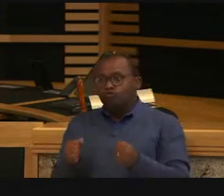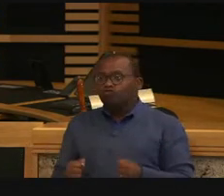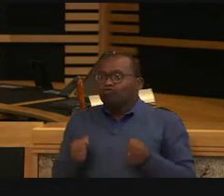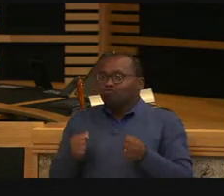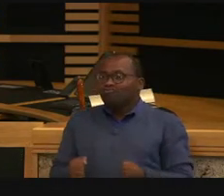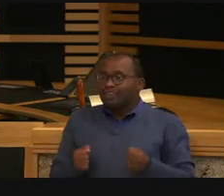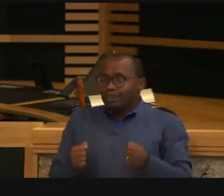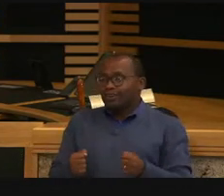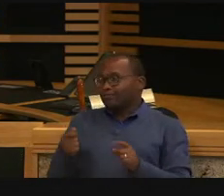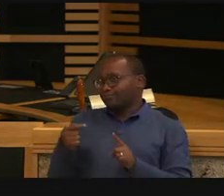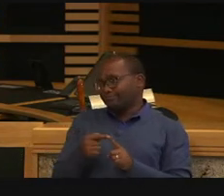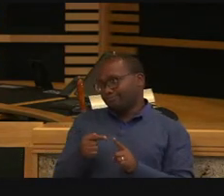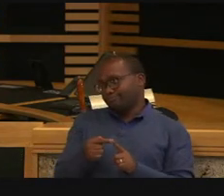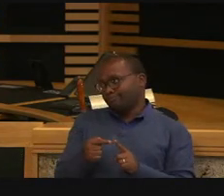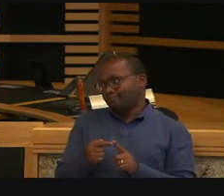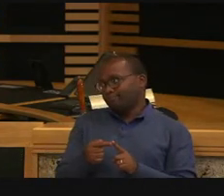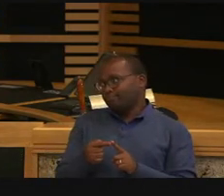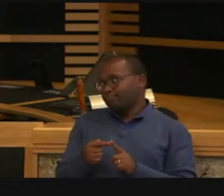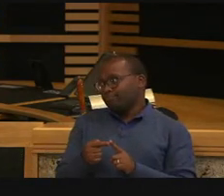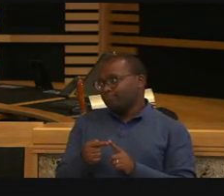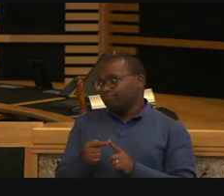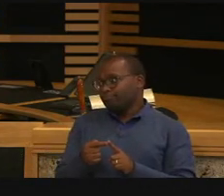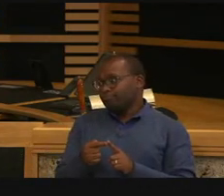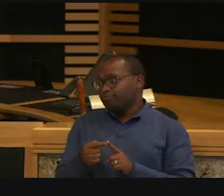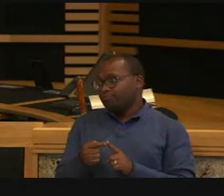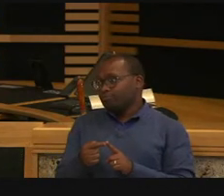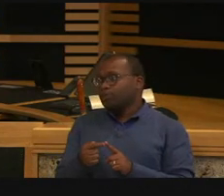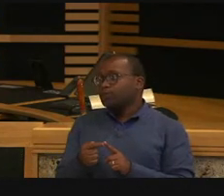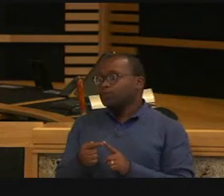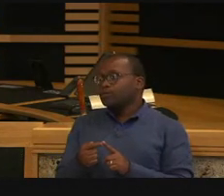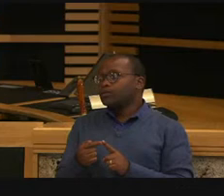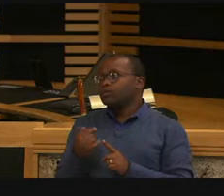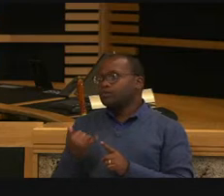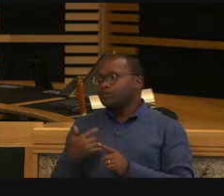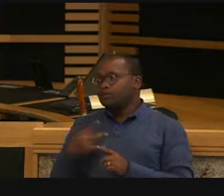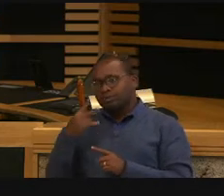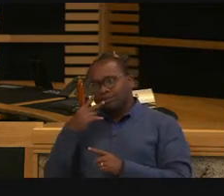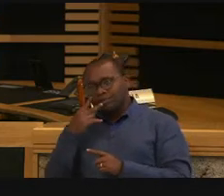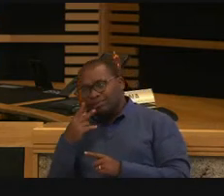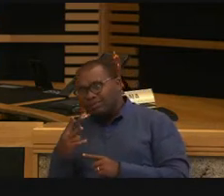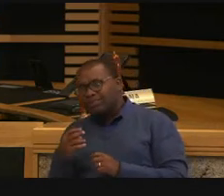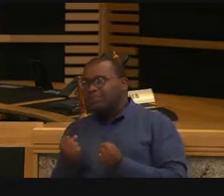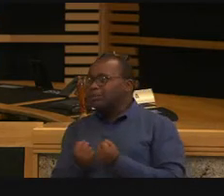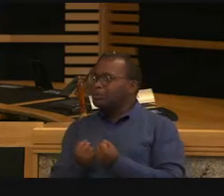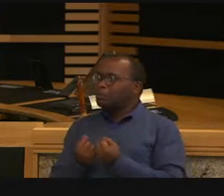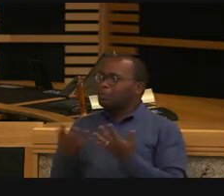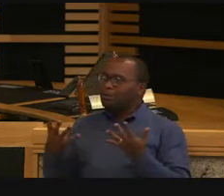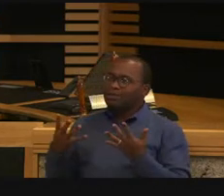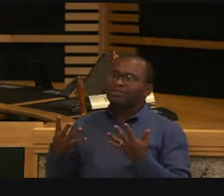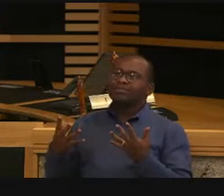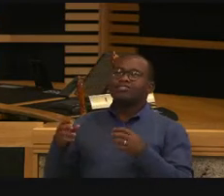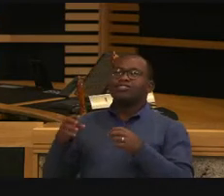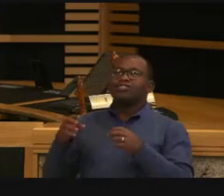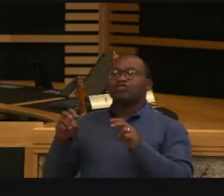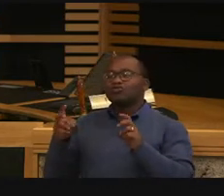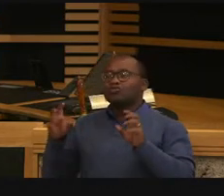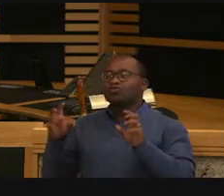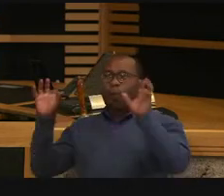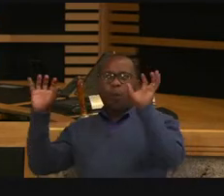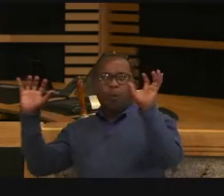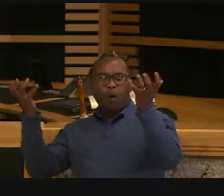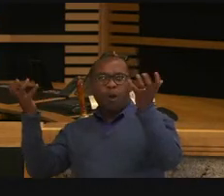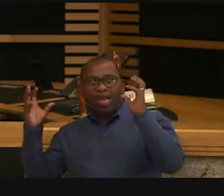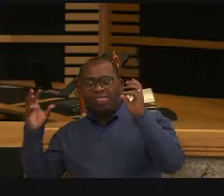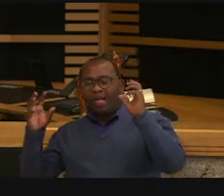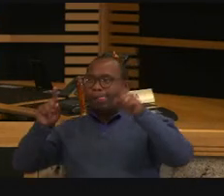mitigate challenges in an era characterized by unprecedented uncertainties like weather, inclement weather